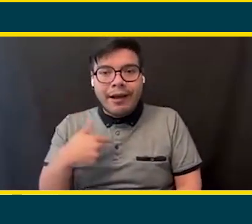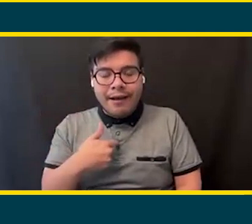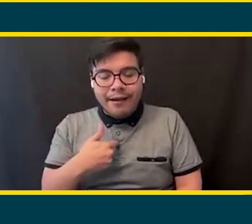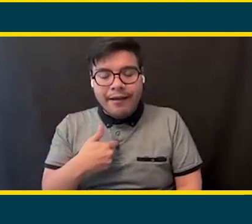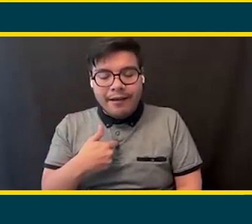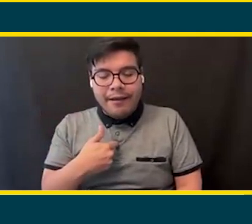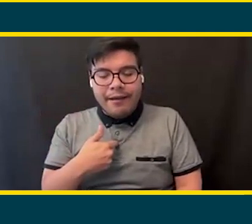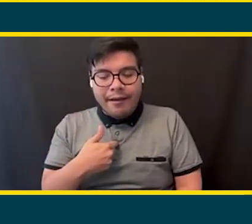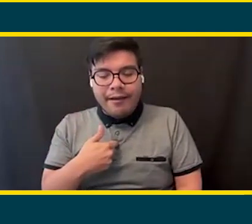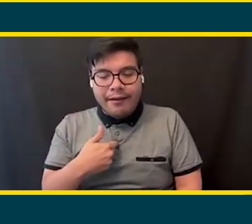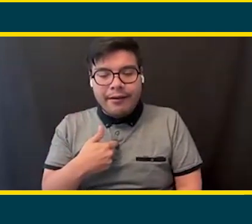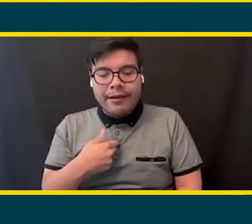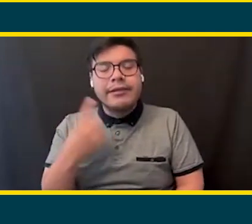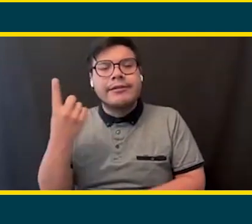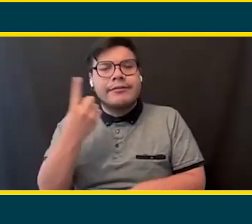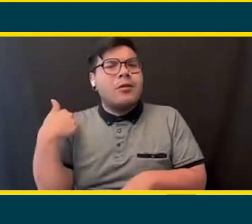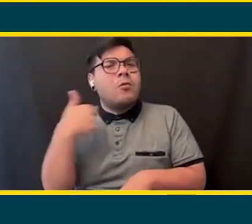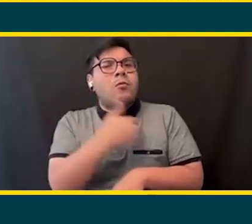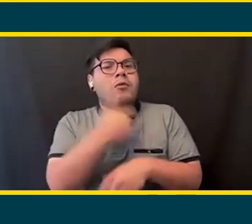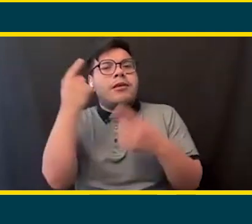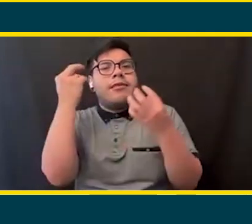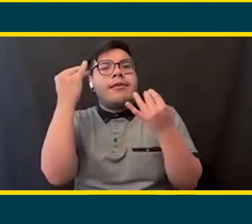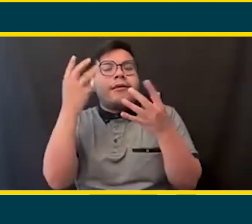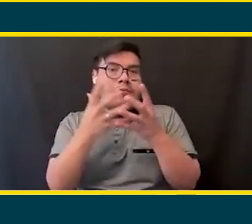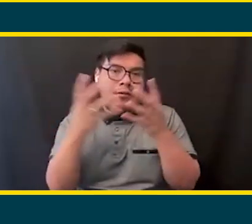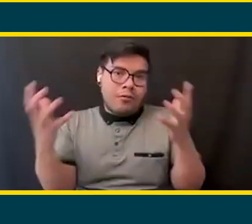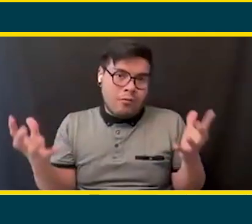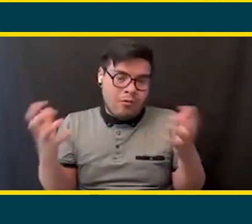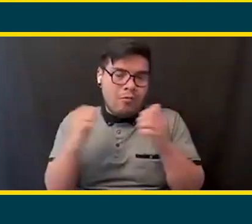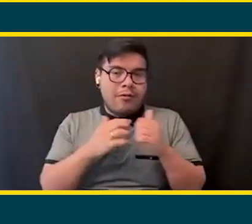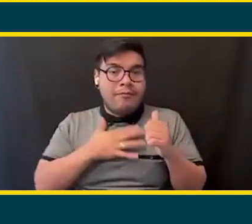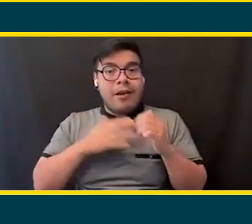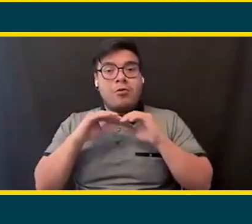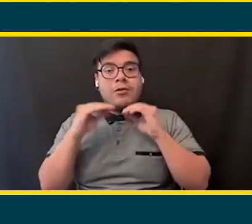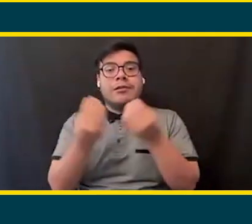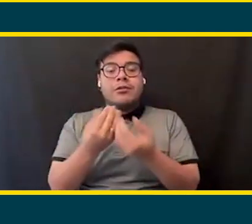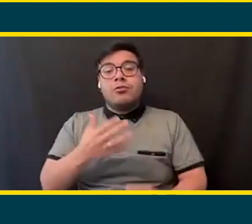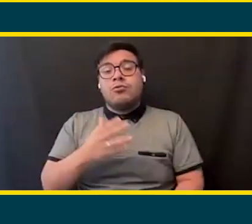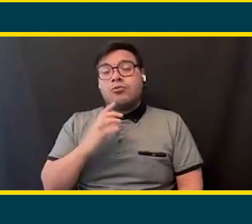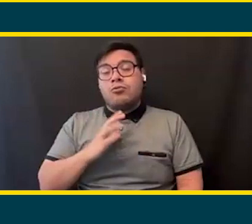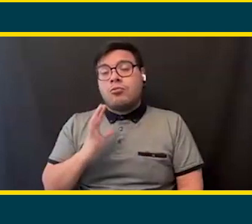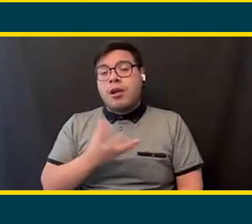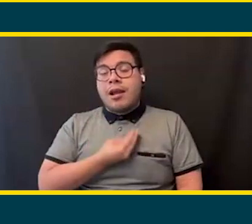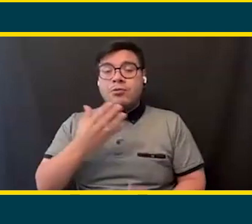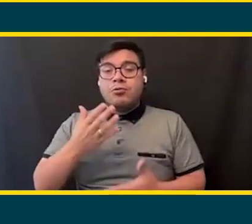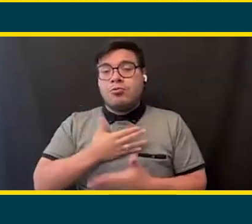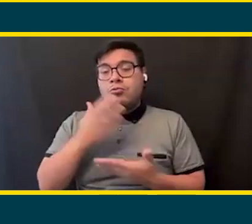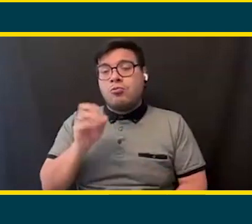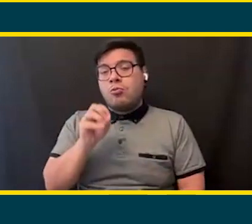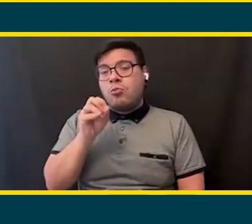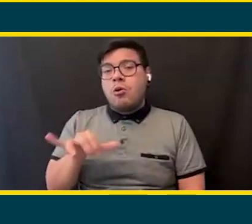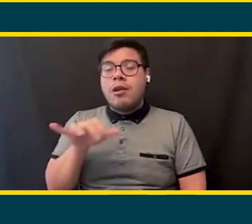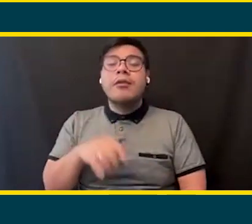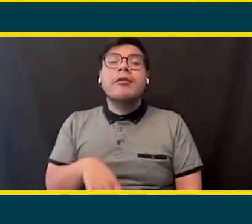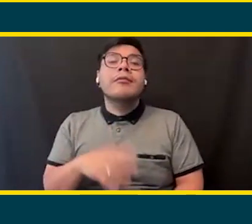It's something that we think about a lot with my organization, Trans Joy, because there are a lot